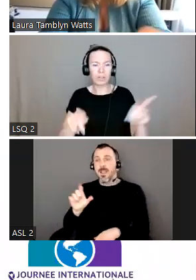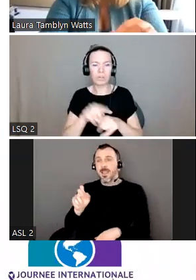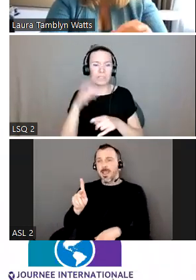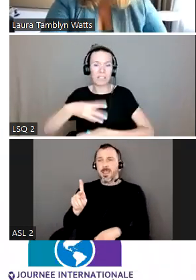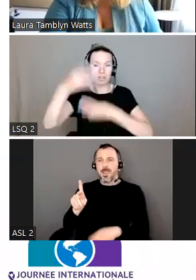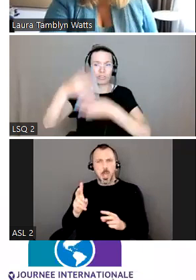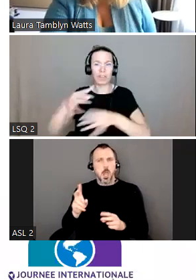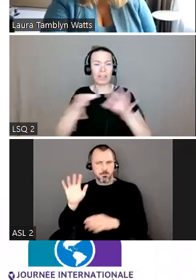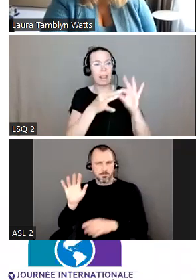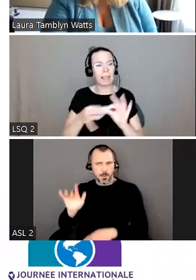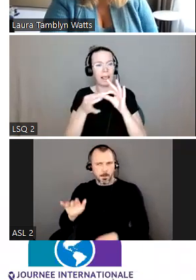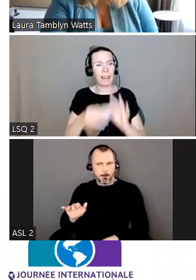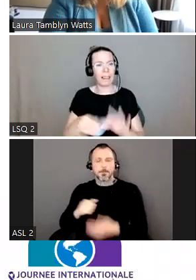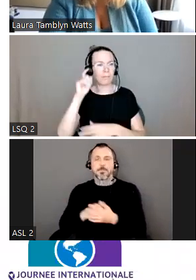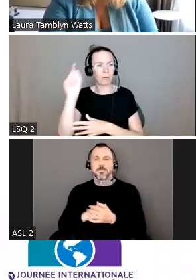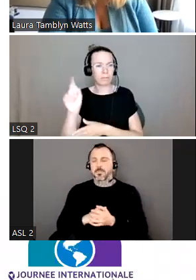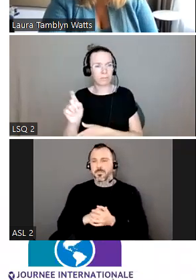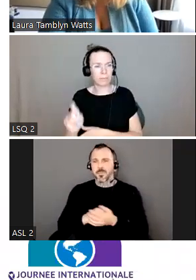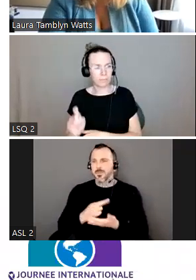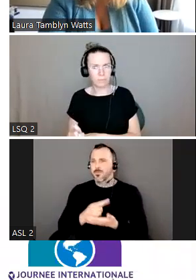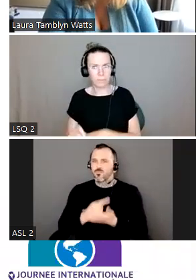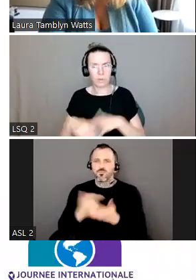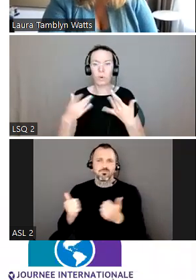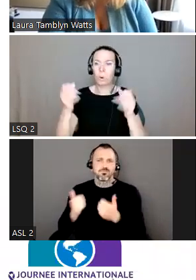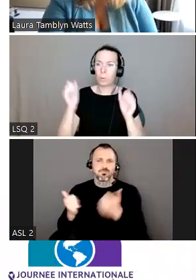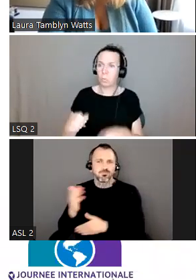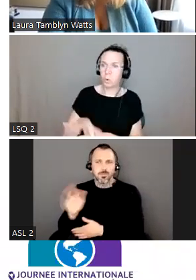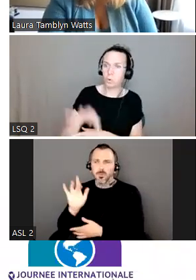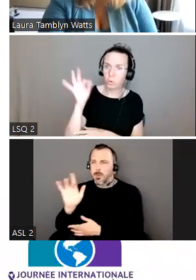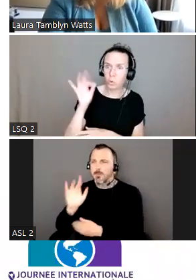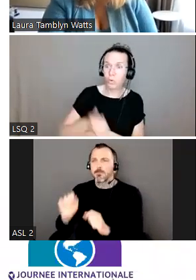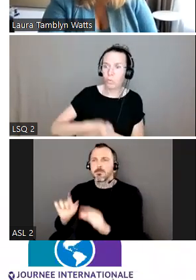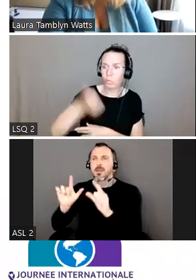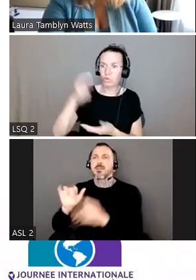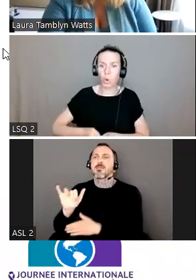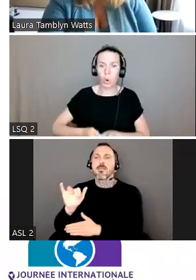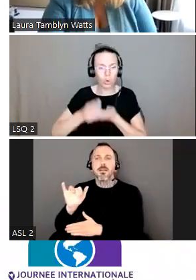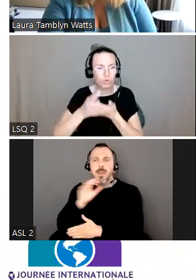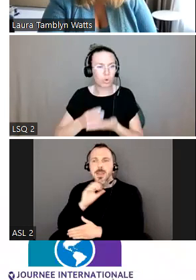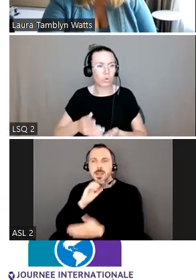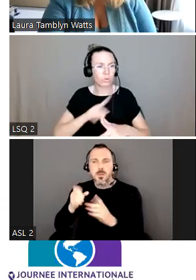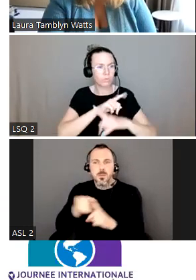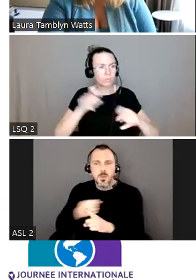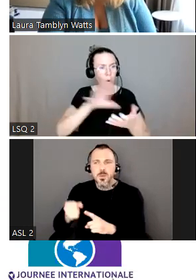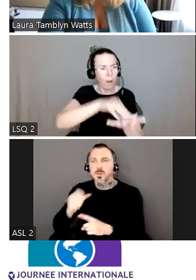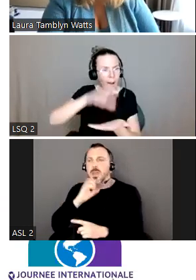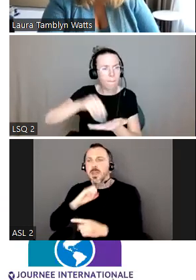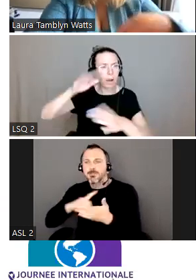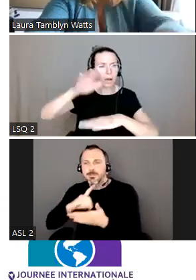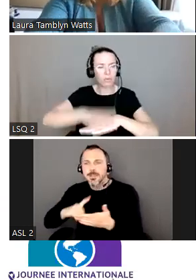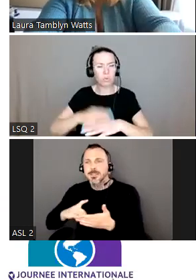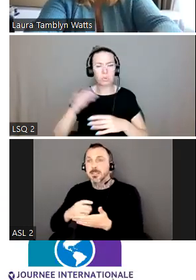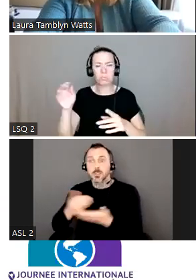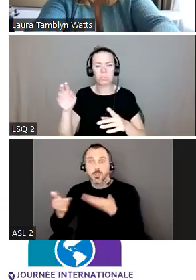find more resources to learn about elder abuse, about ageism, to figure out what your services in your areas